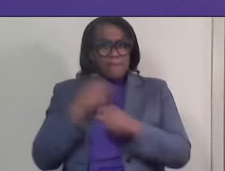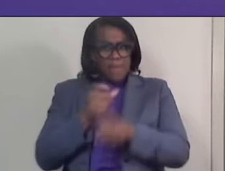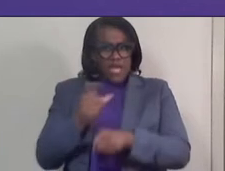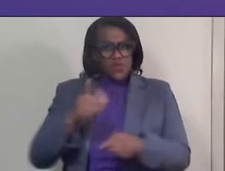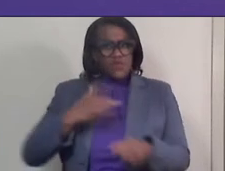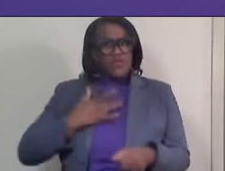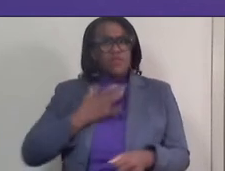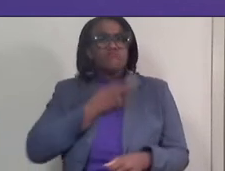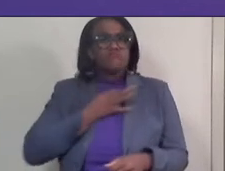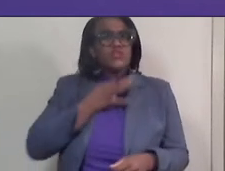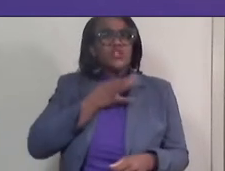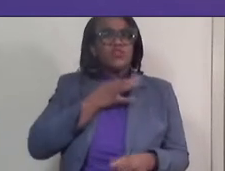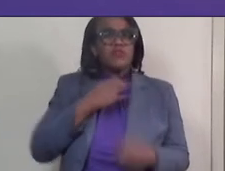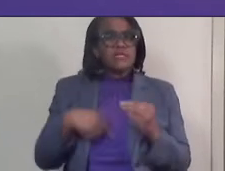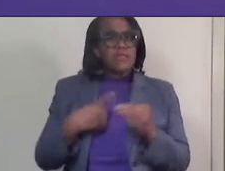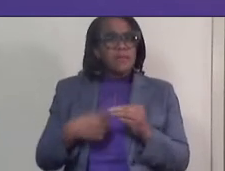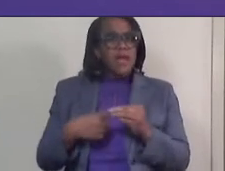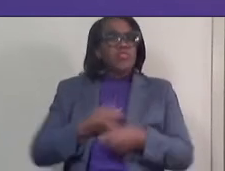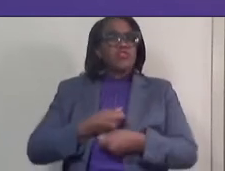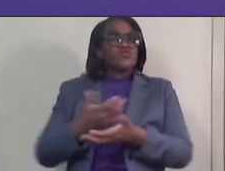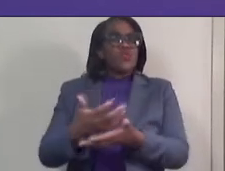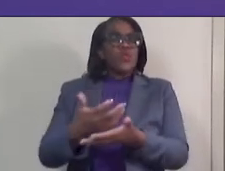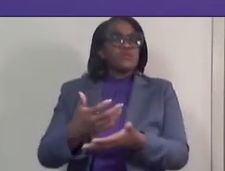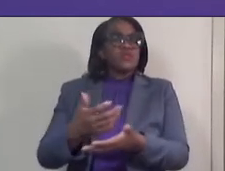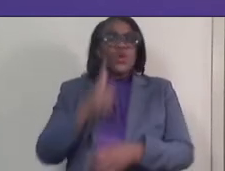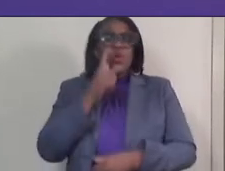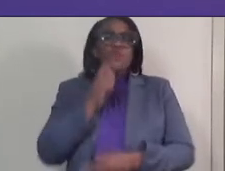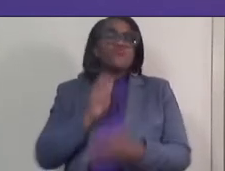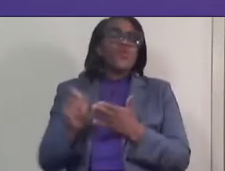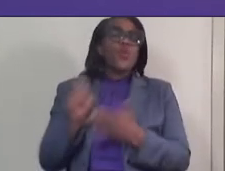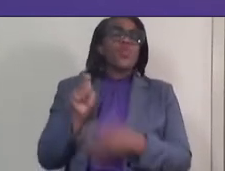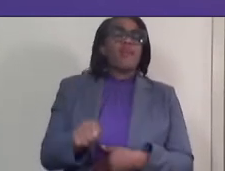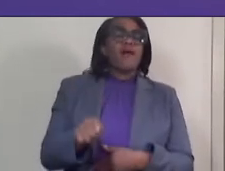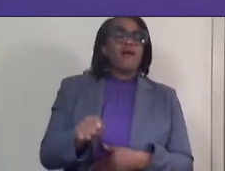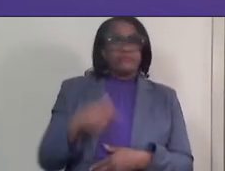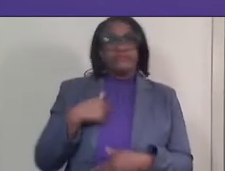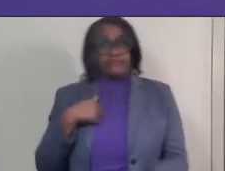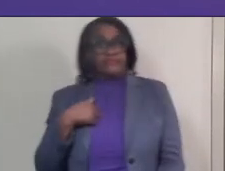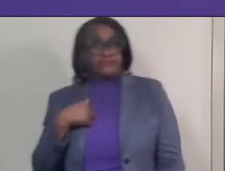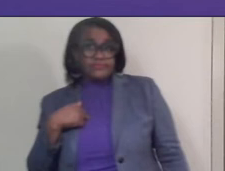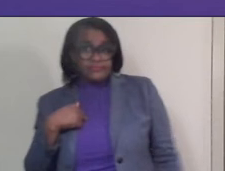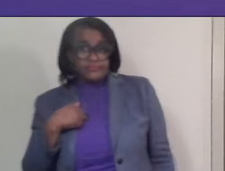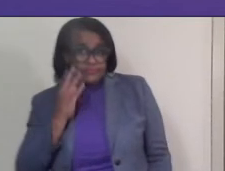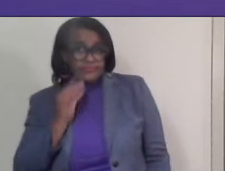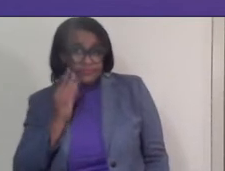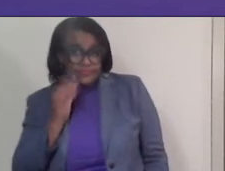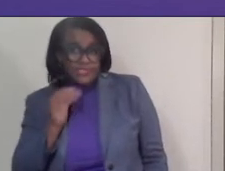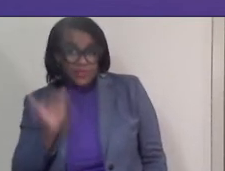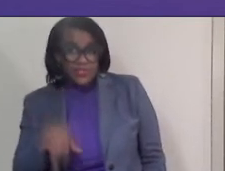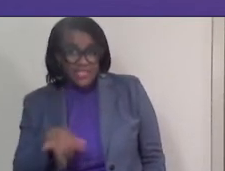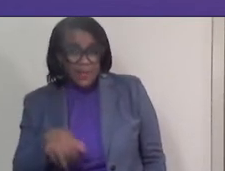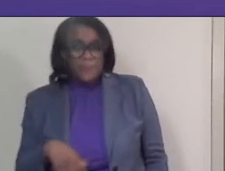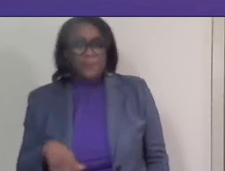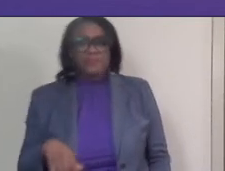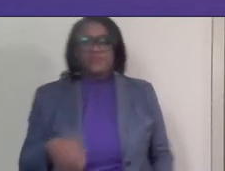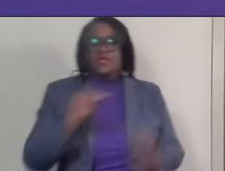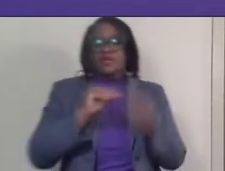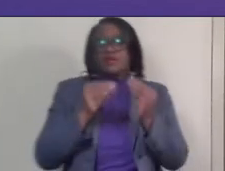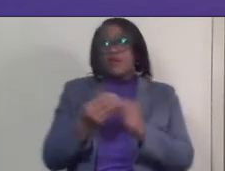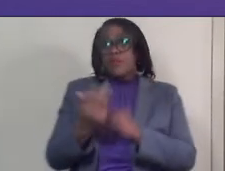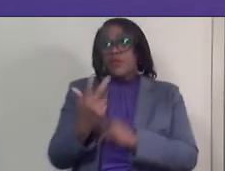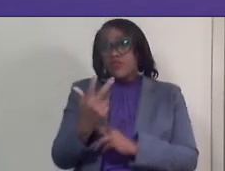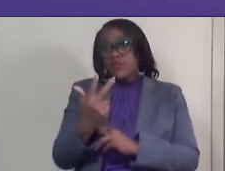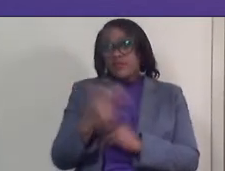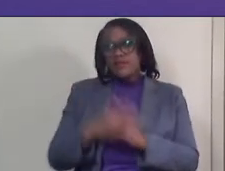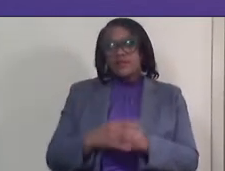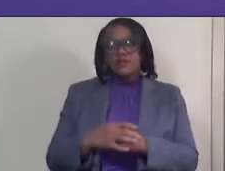curious about the source or motivation? I know I have. And then number three,